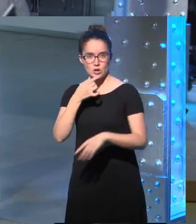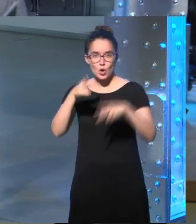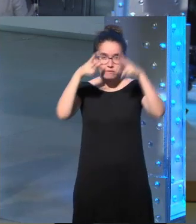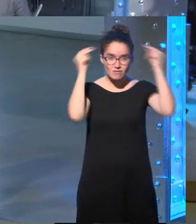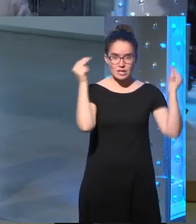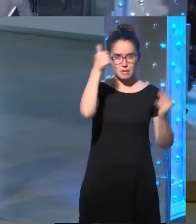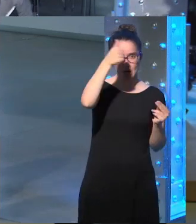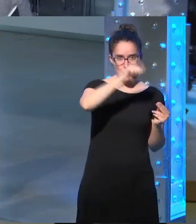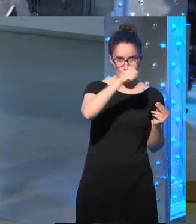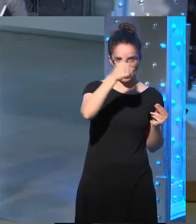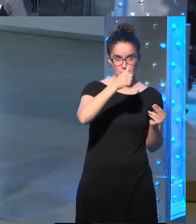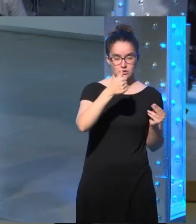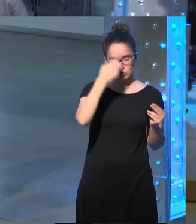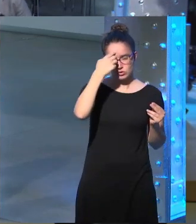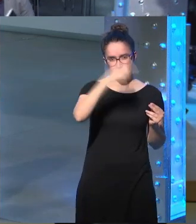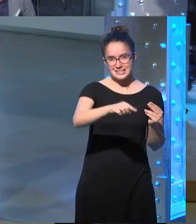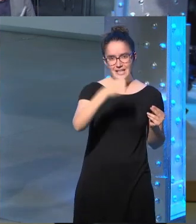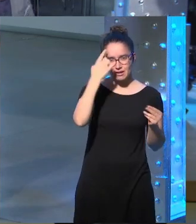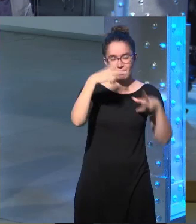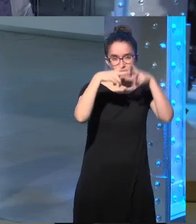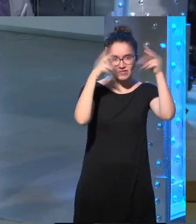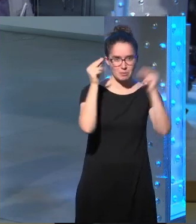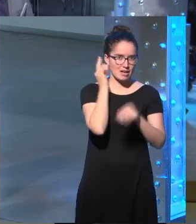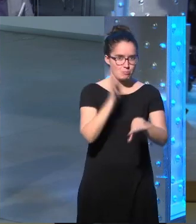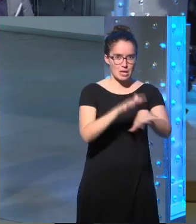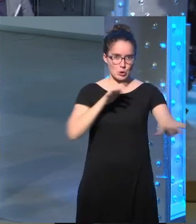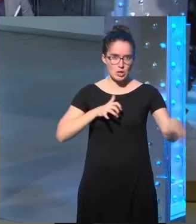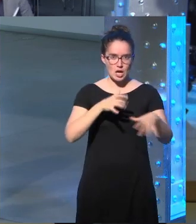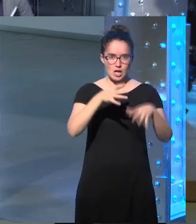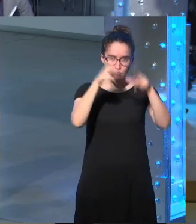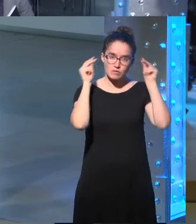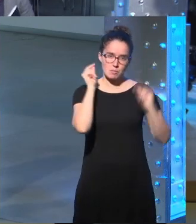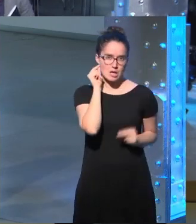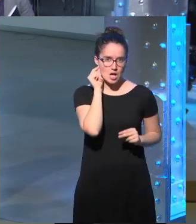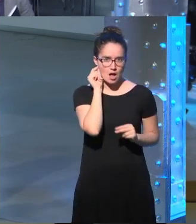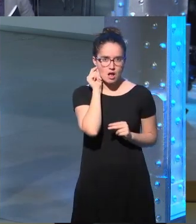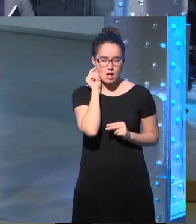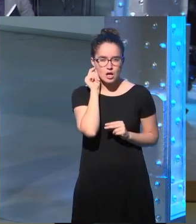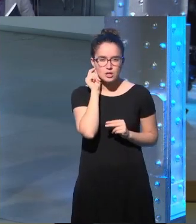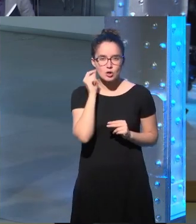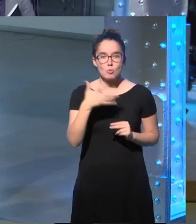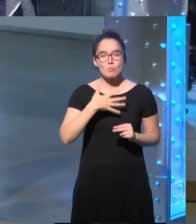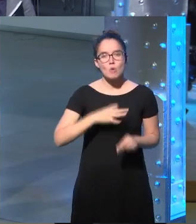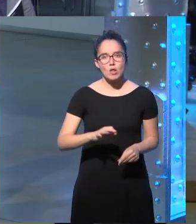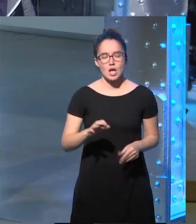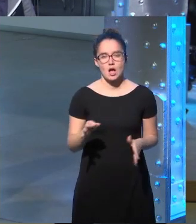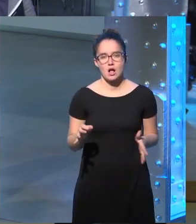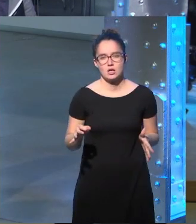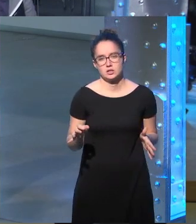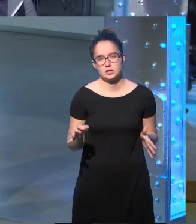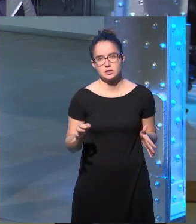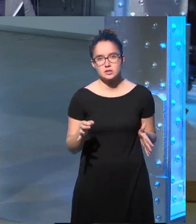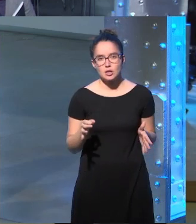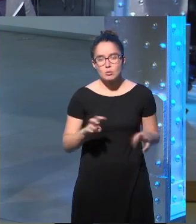machine, but the work of the job of a nurse is impossible to replace, really. And